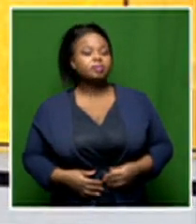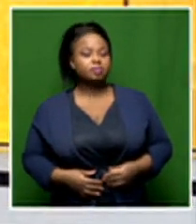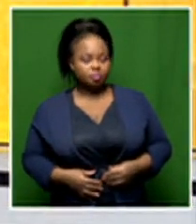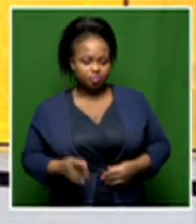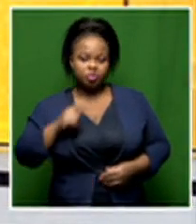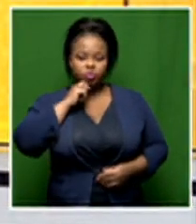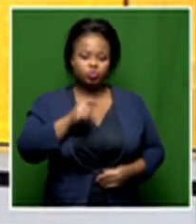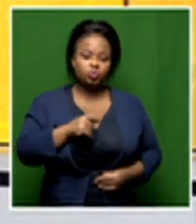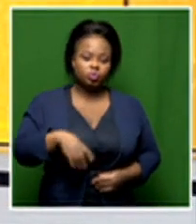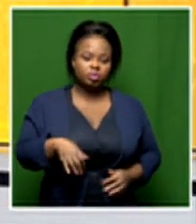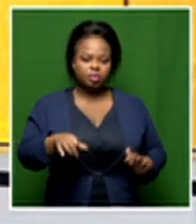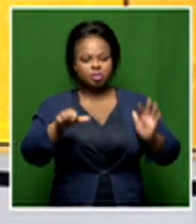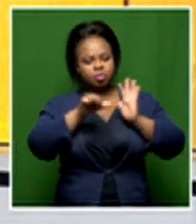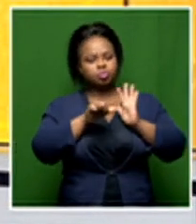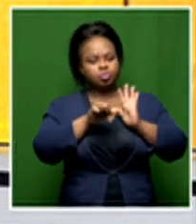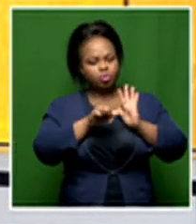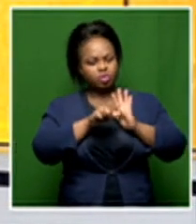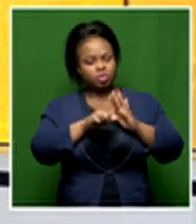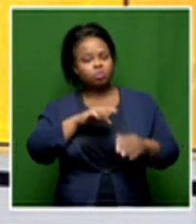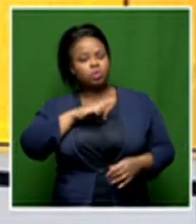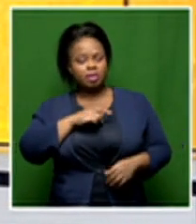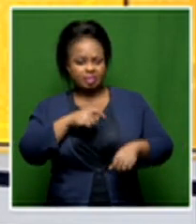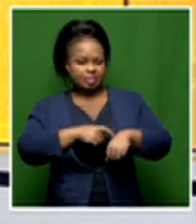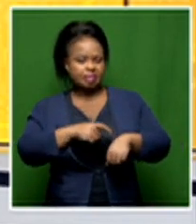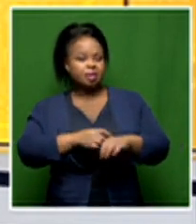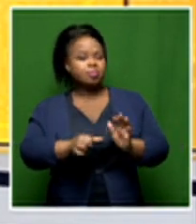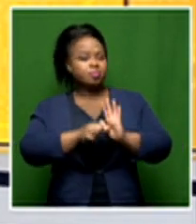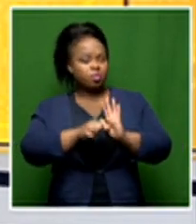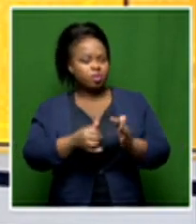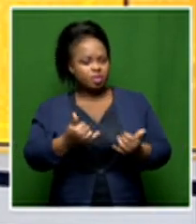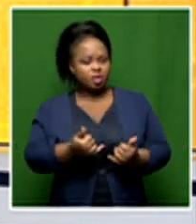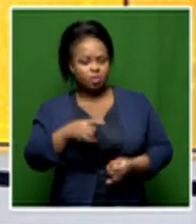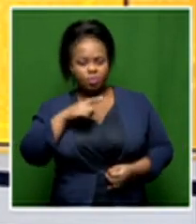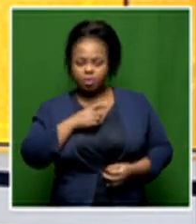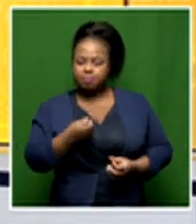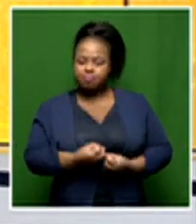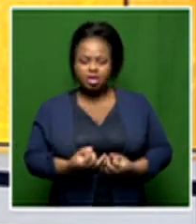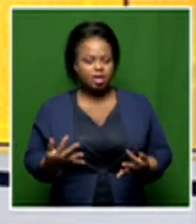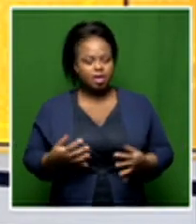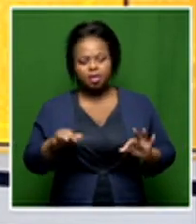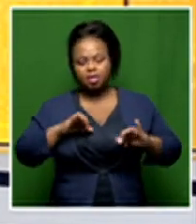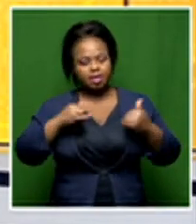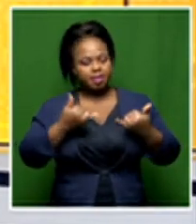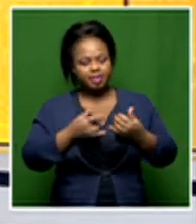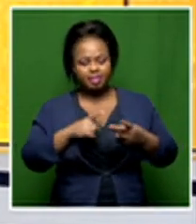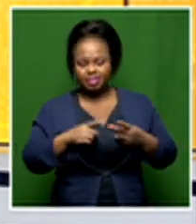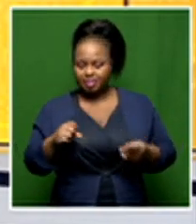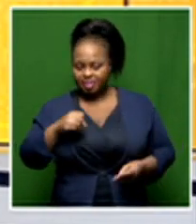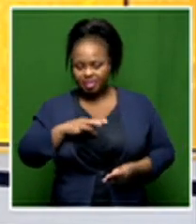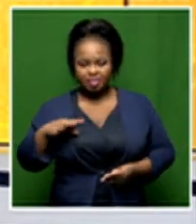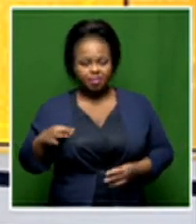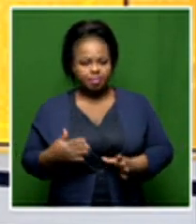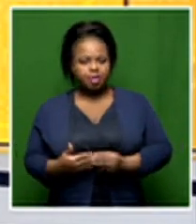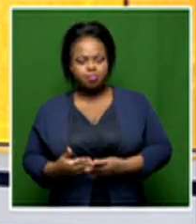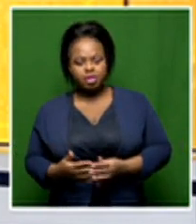is a very important subject, and at a very important time as well, when so many employers and employees alike